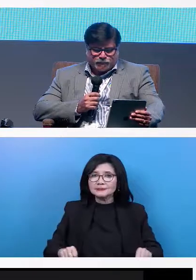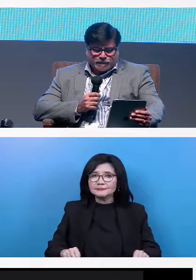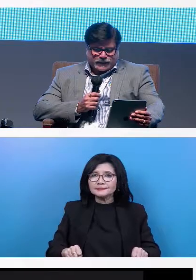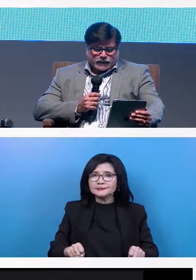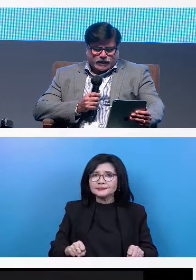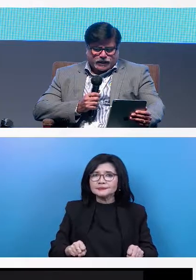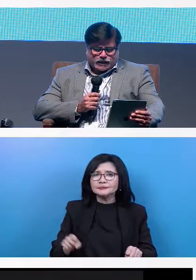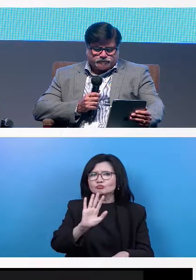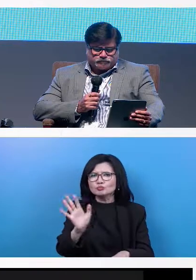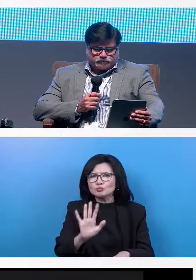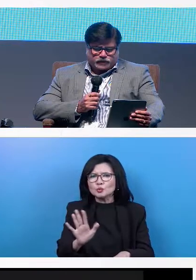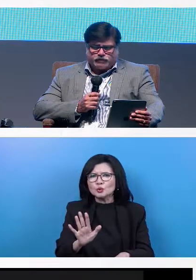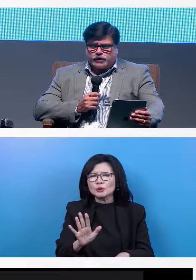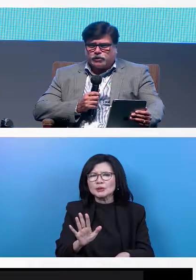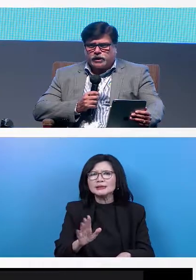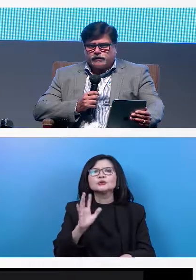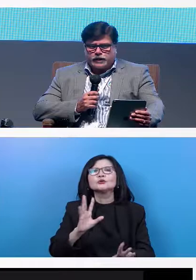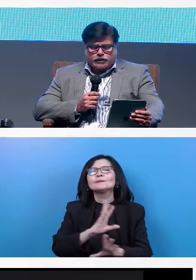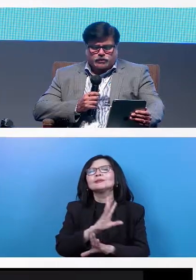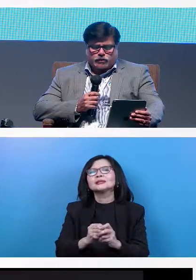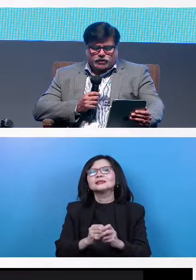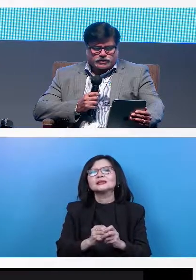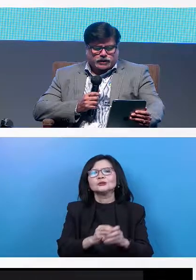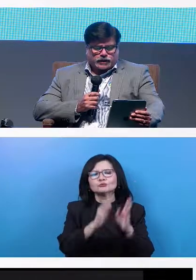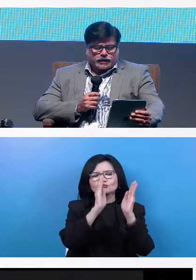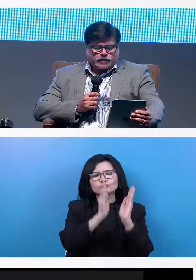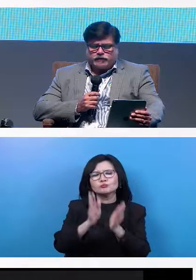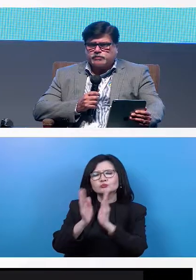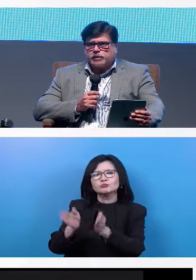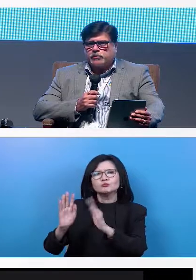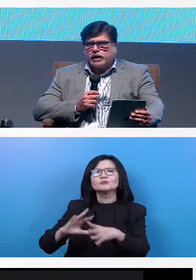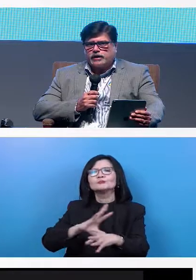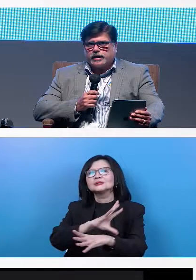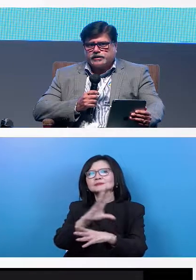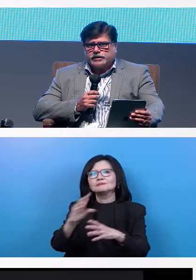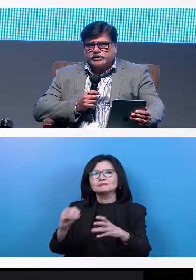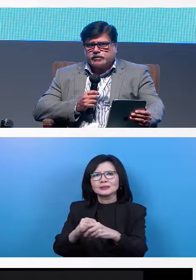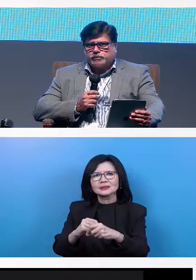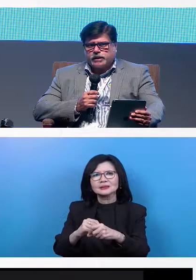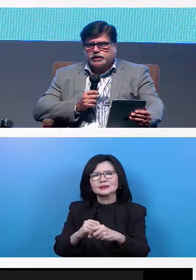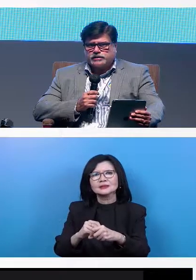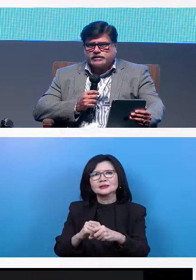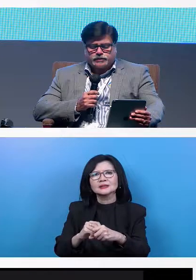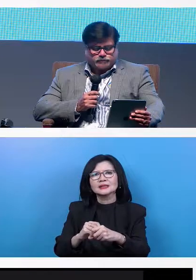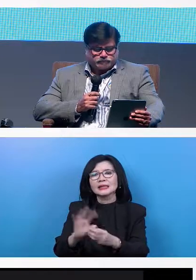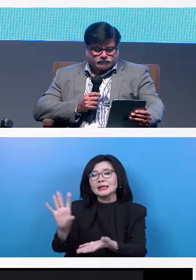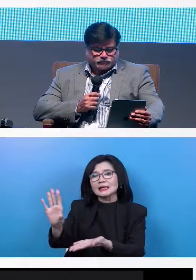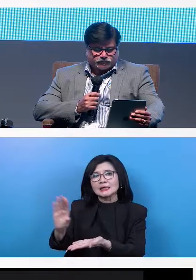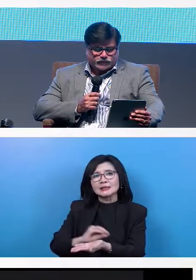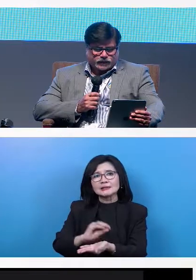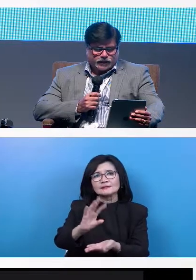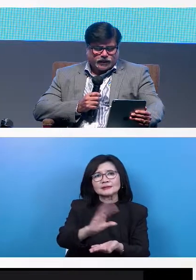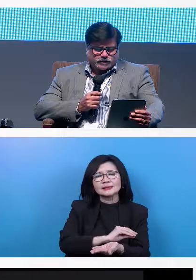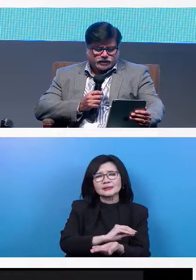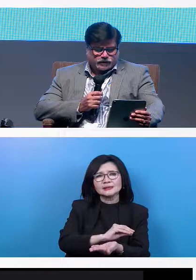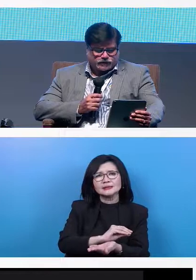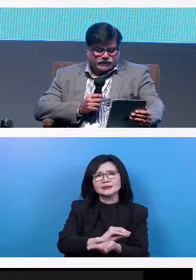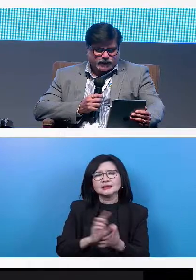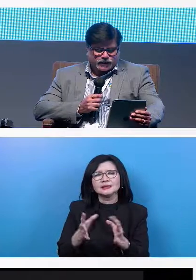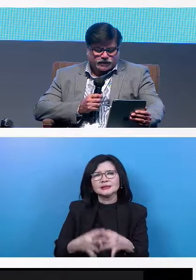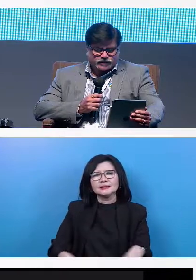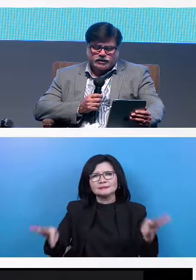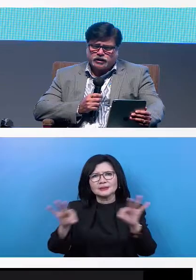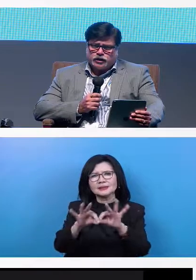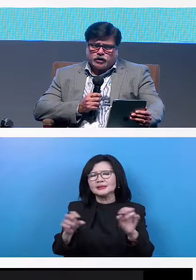infrastructure, we don't have really good cross-cutting investment prioritization built into our system. And lastly, in